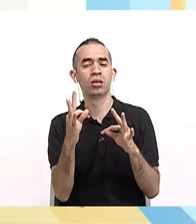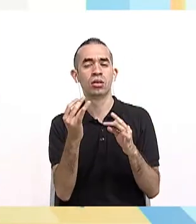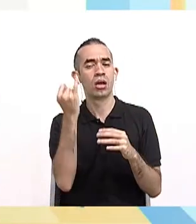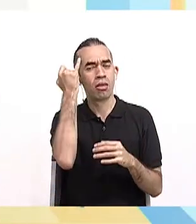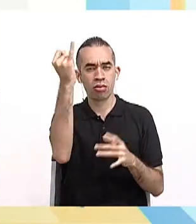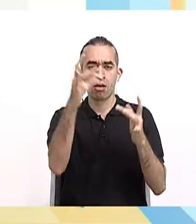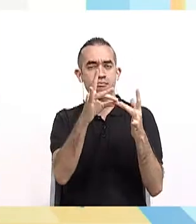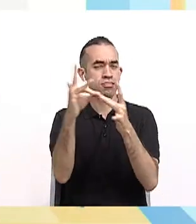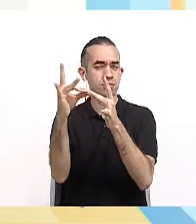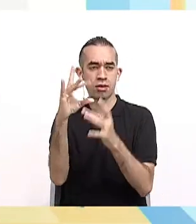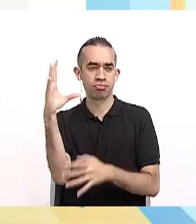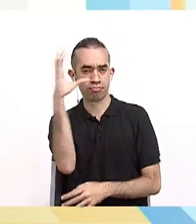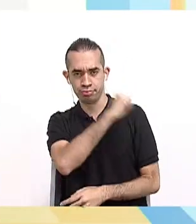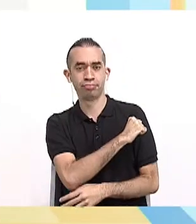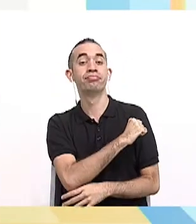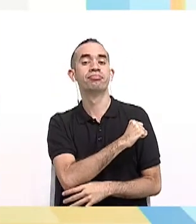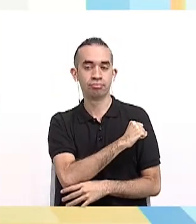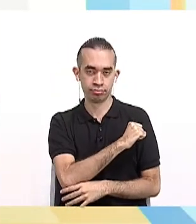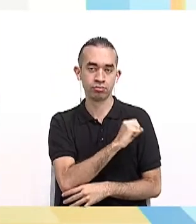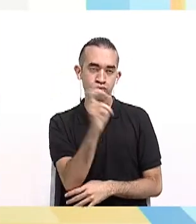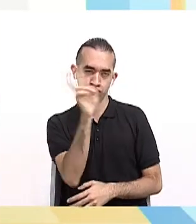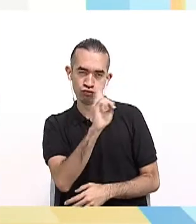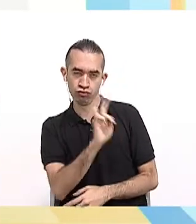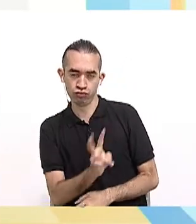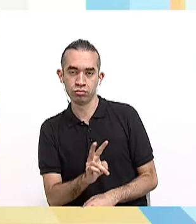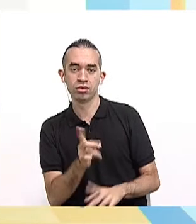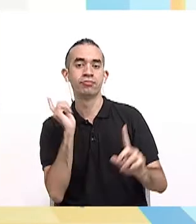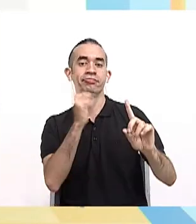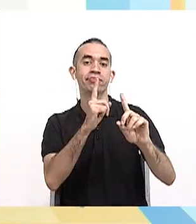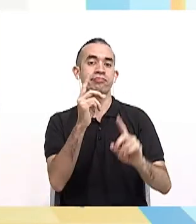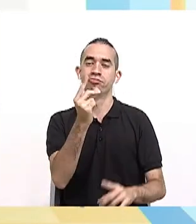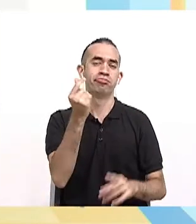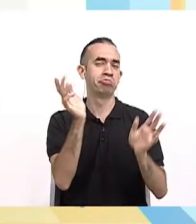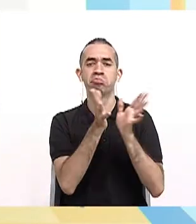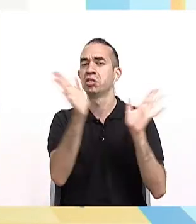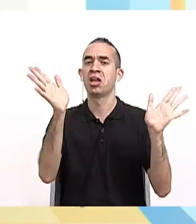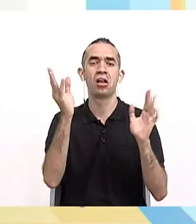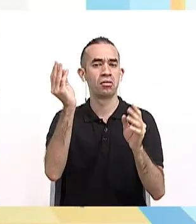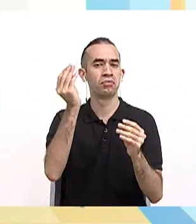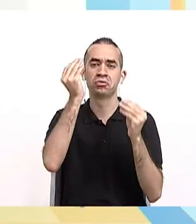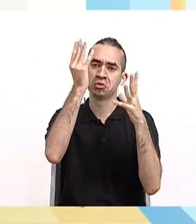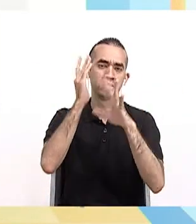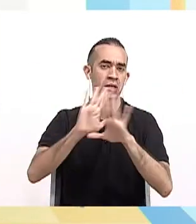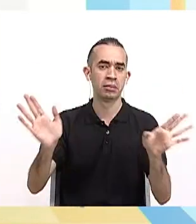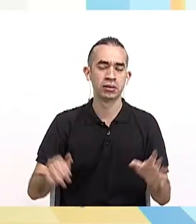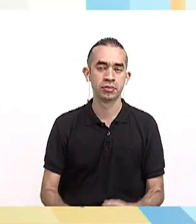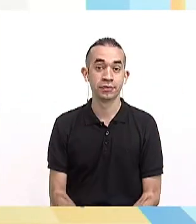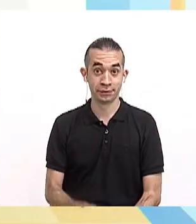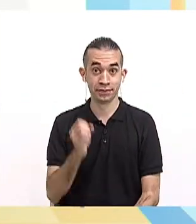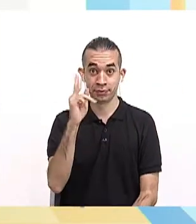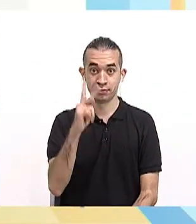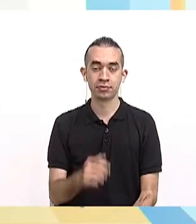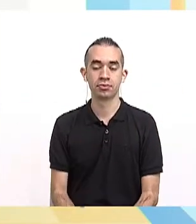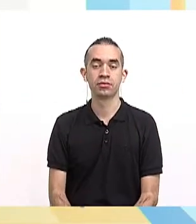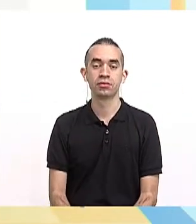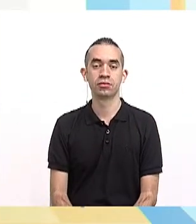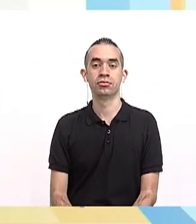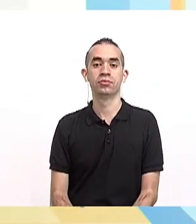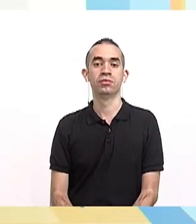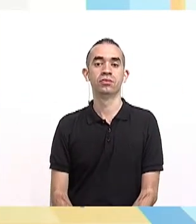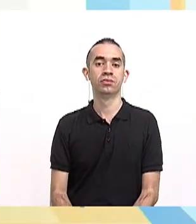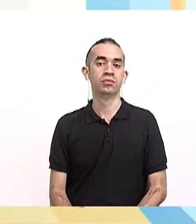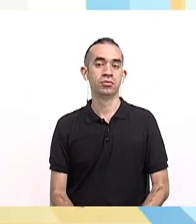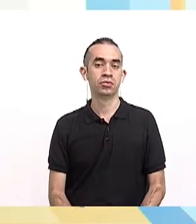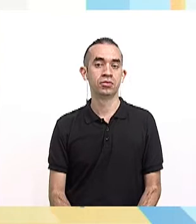main idea. That is what we do skimming for. It's just to get some general idea of the reading, okay? So I'm going to